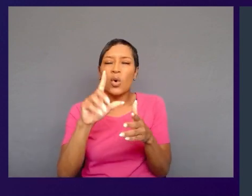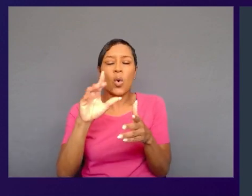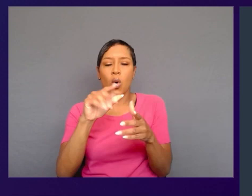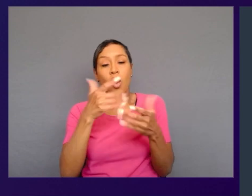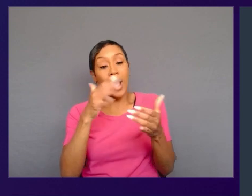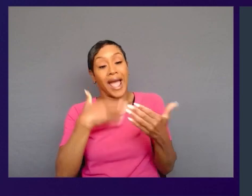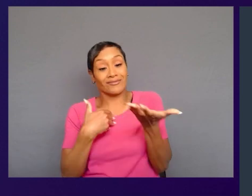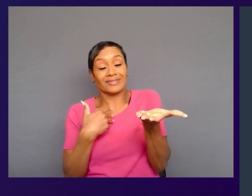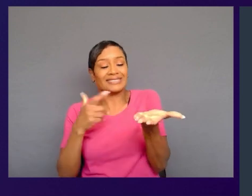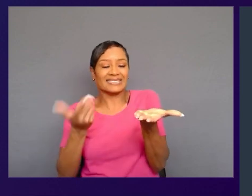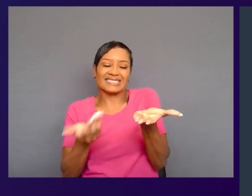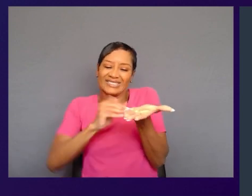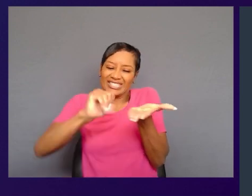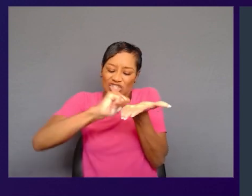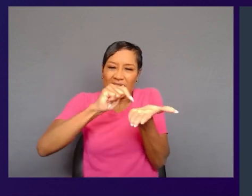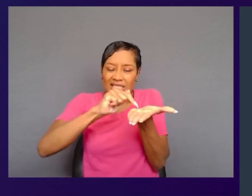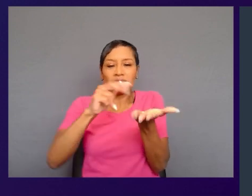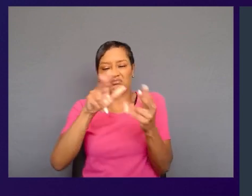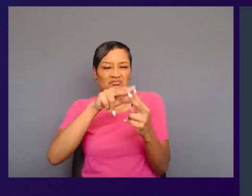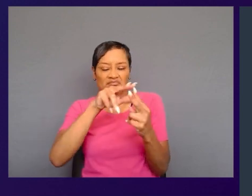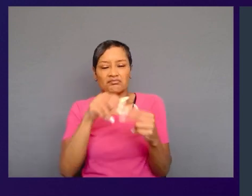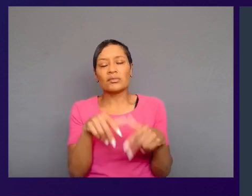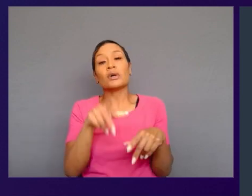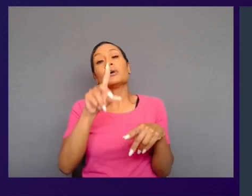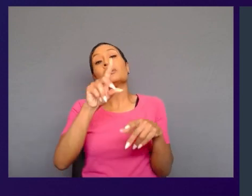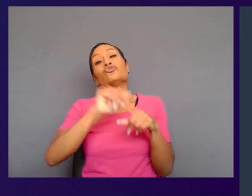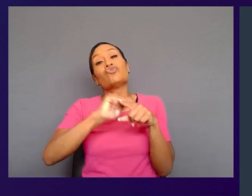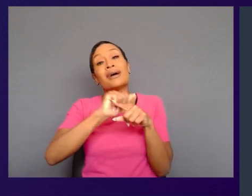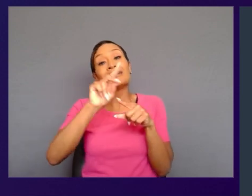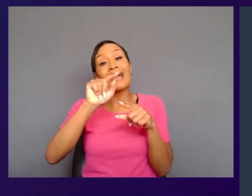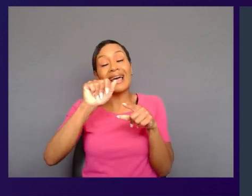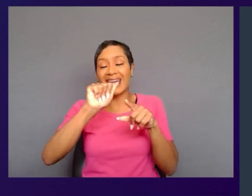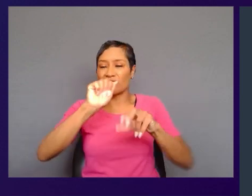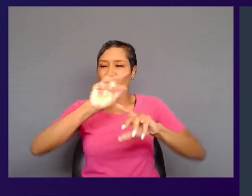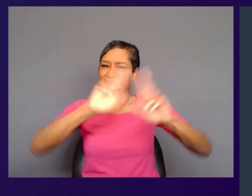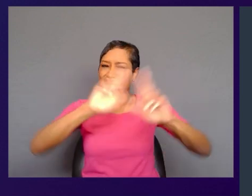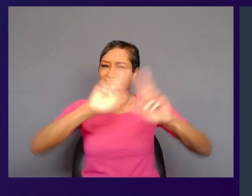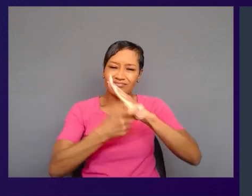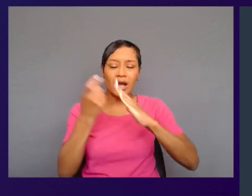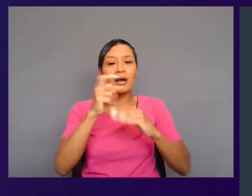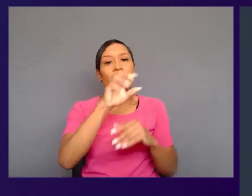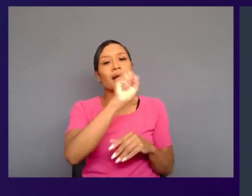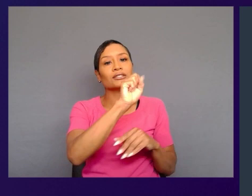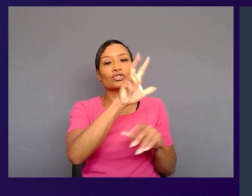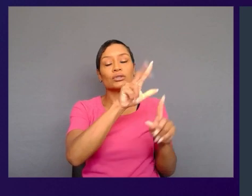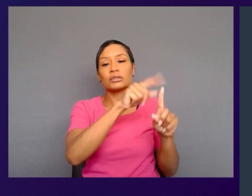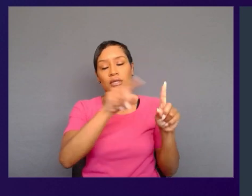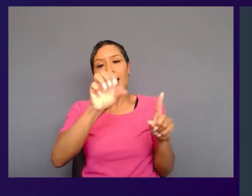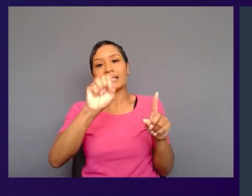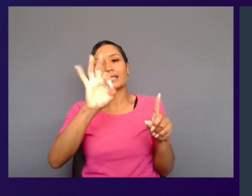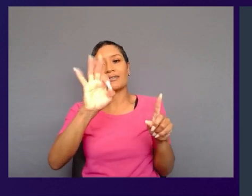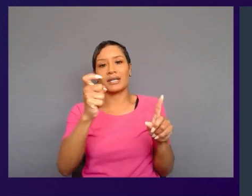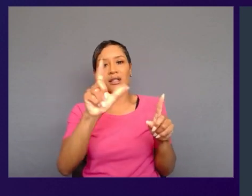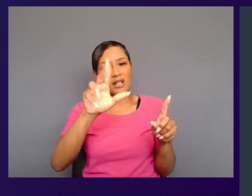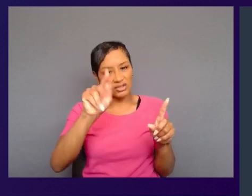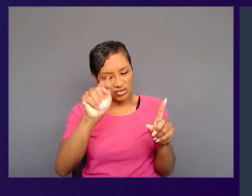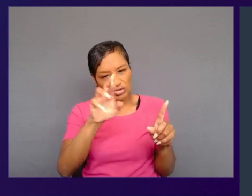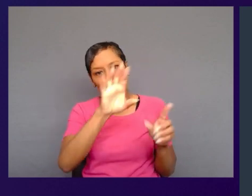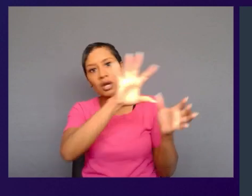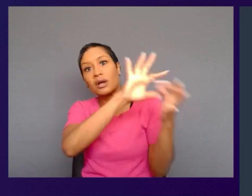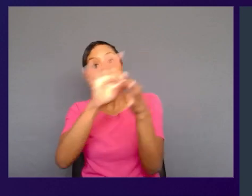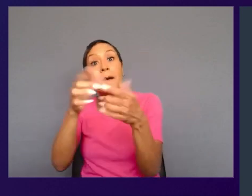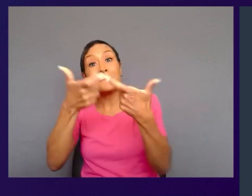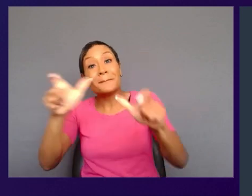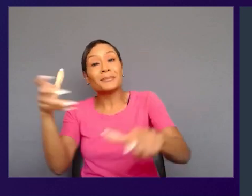model, the training data is automatically made available from S3 via FSx for Lustre and connected to a powerful